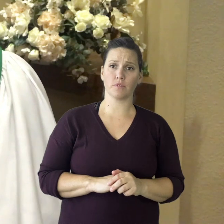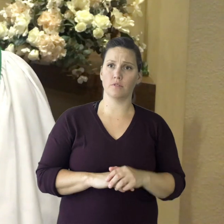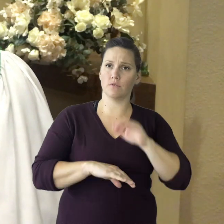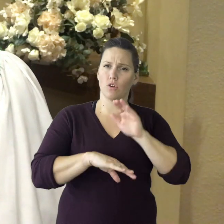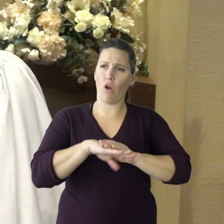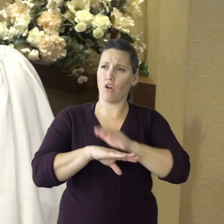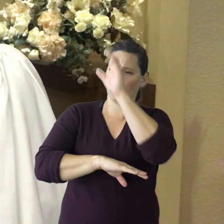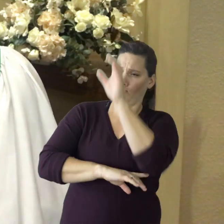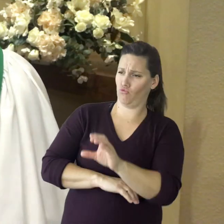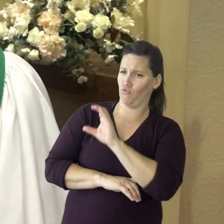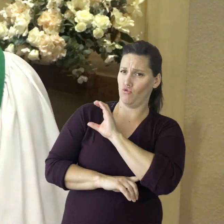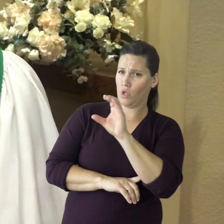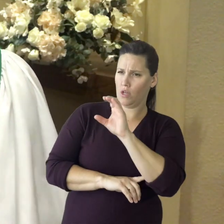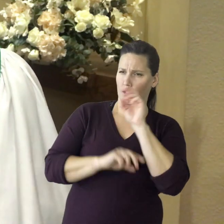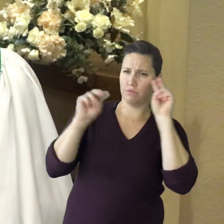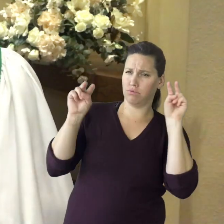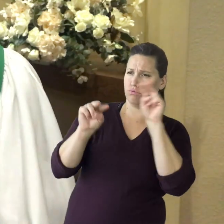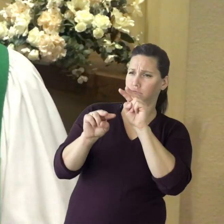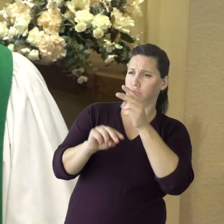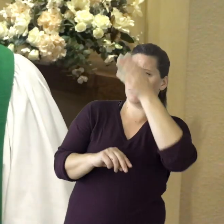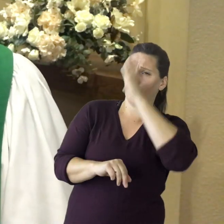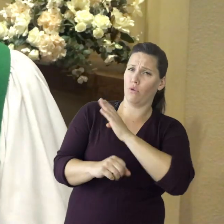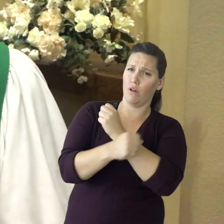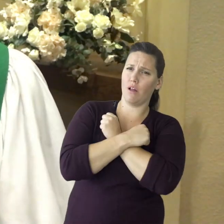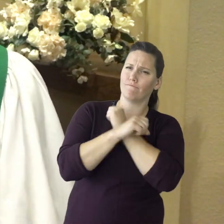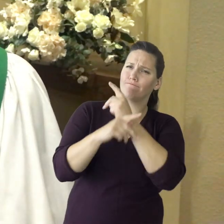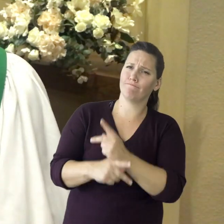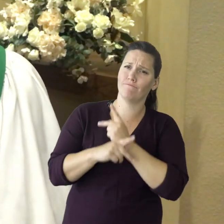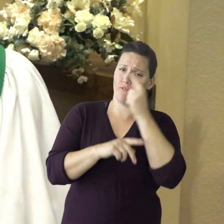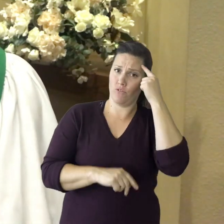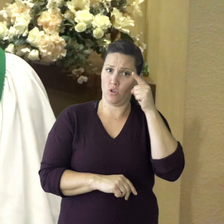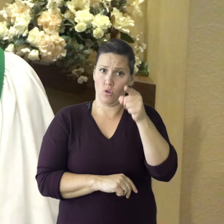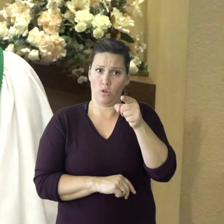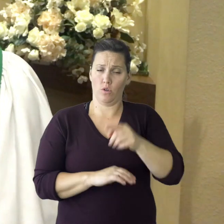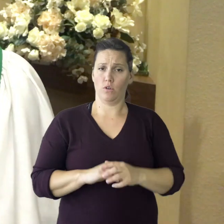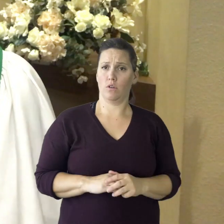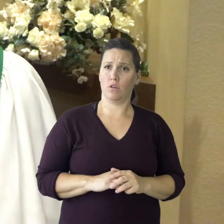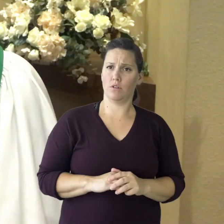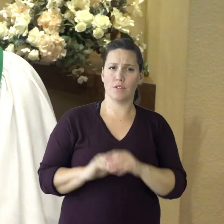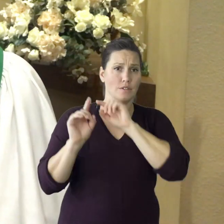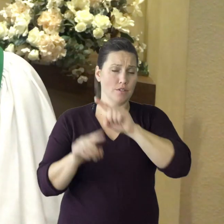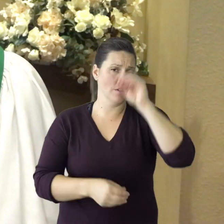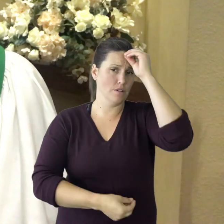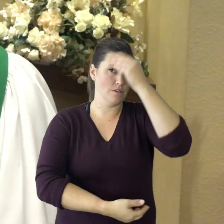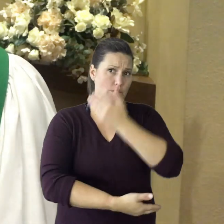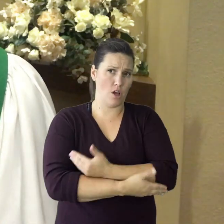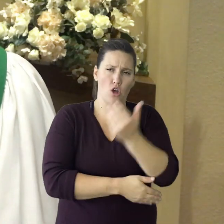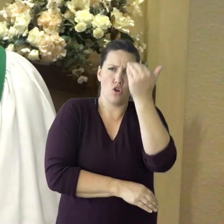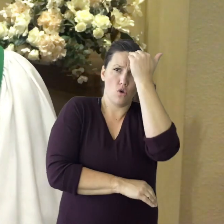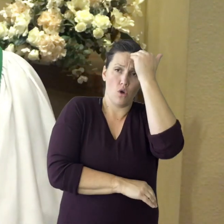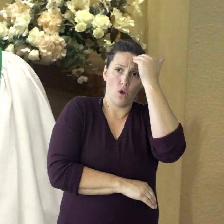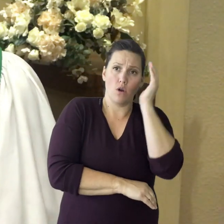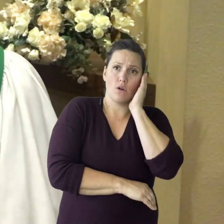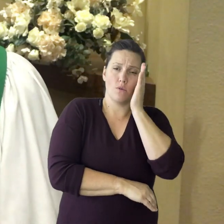you. On the cross, you see God's love and care for you. He sent